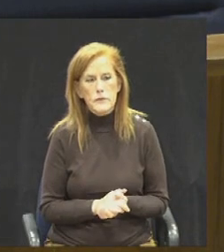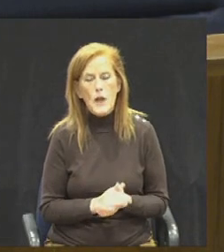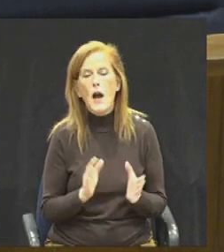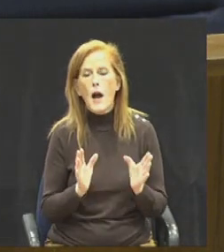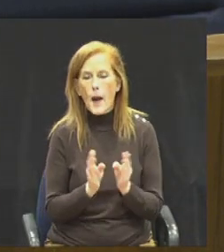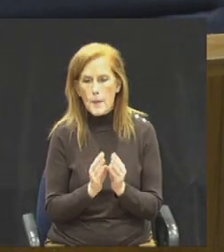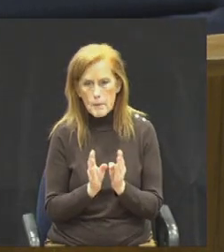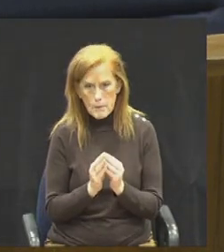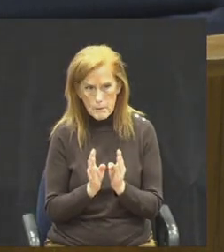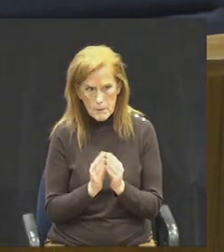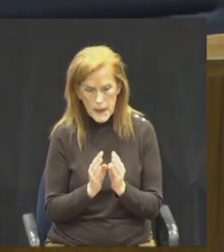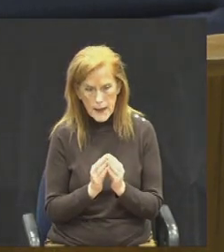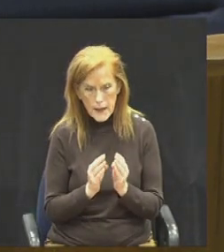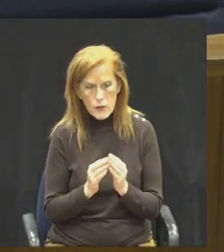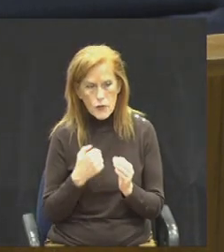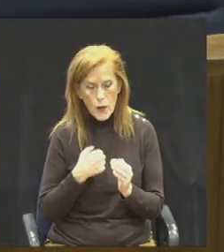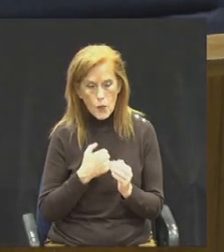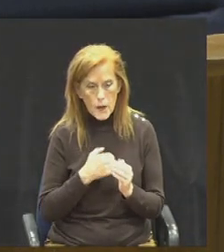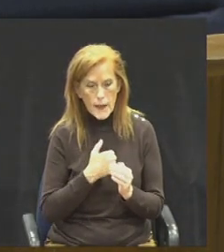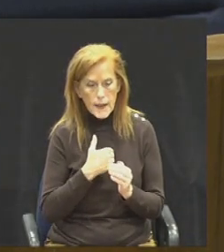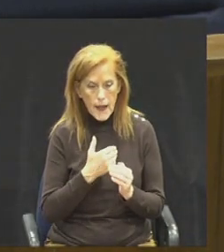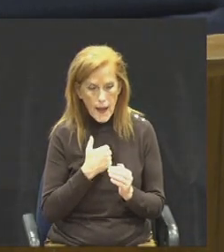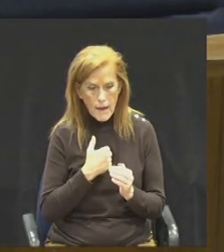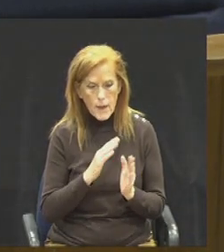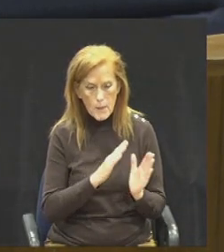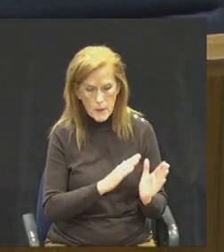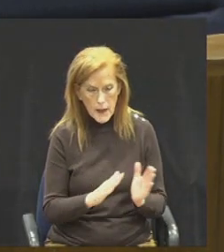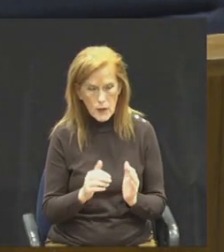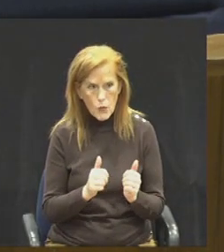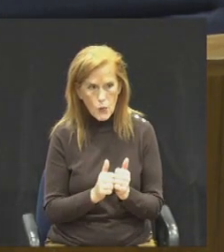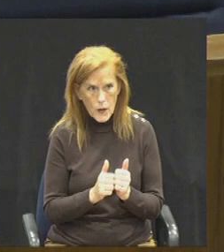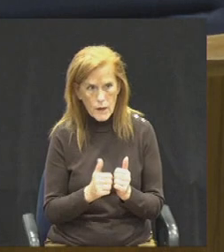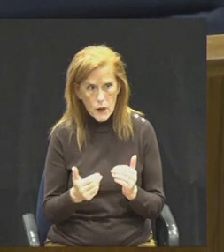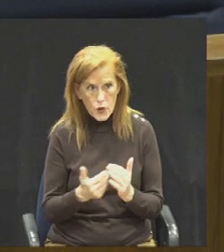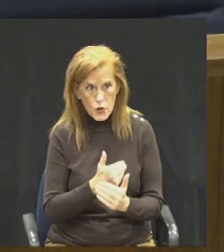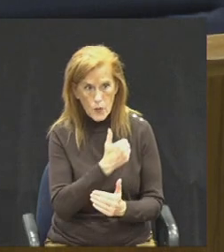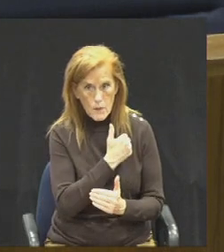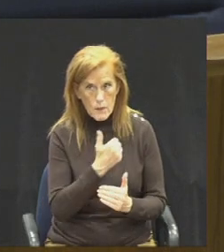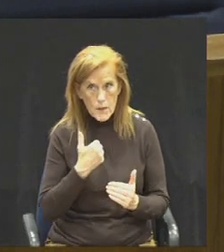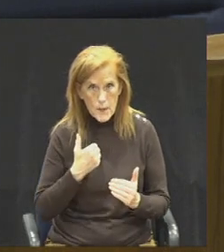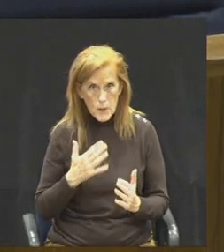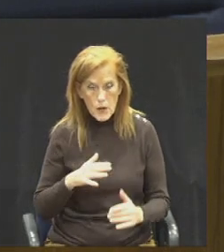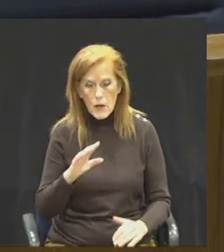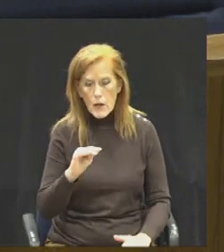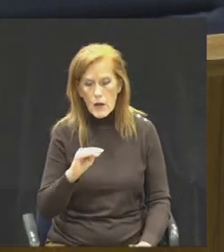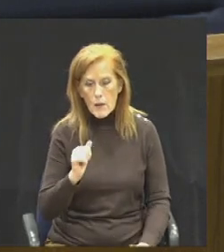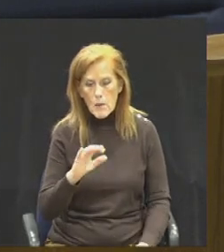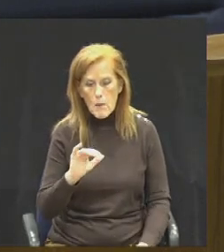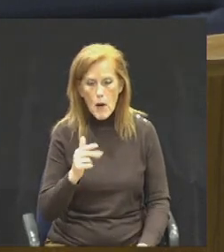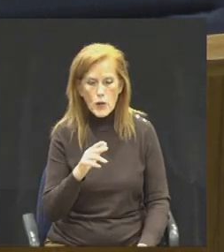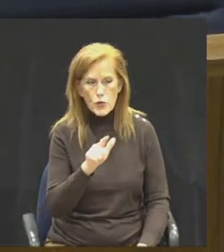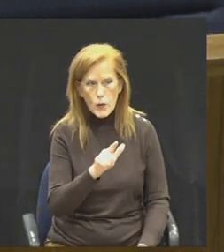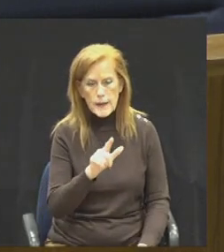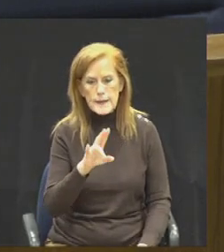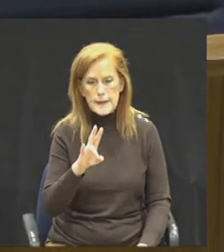our new members, is the 27th, March, right? Mm-hmm. March 27th.